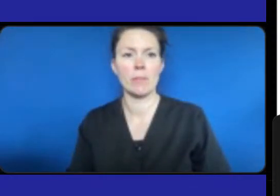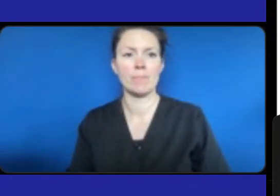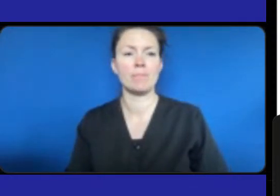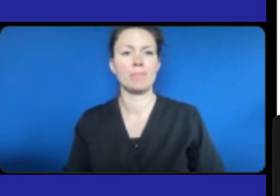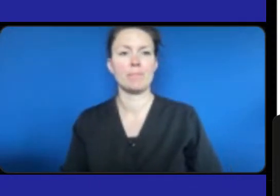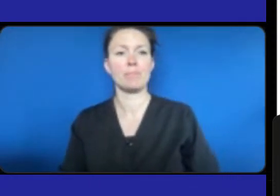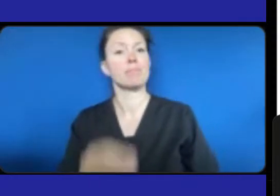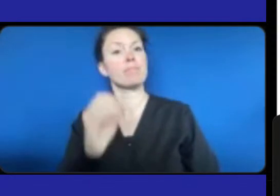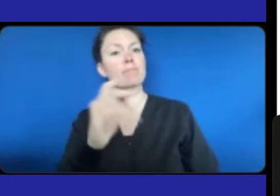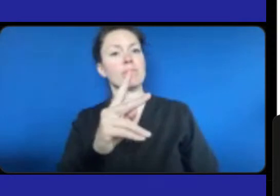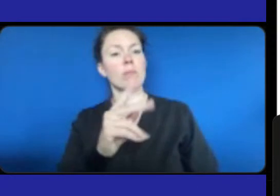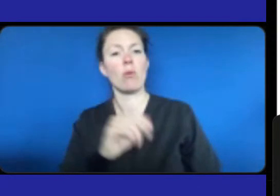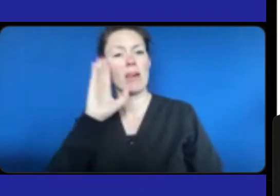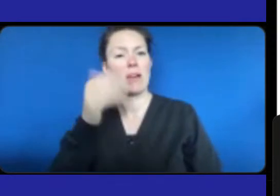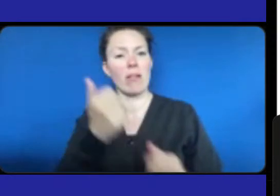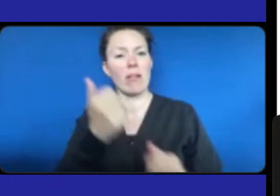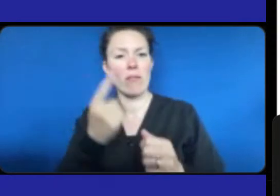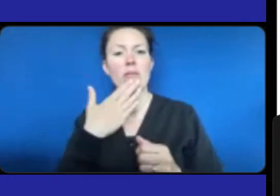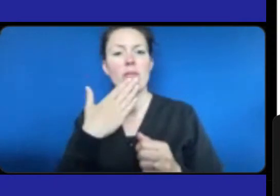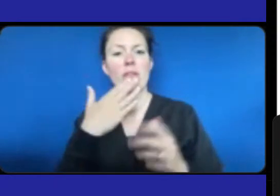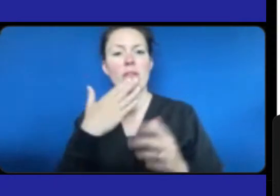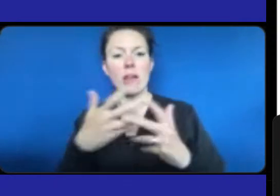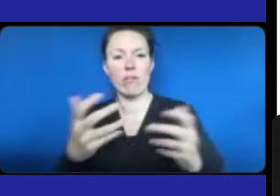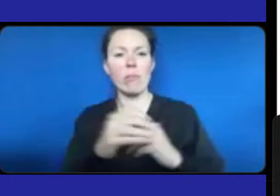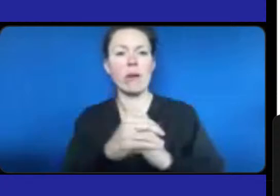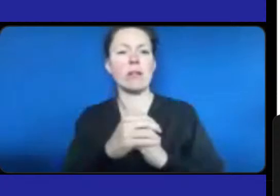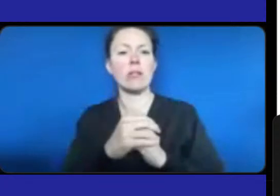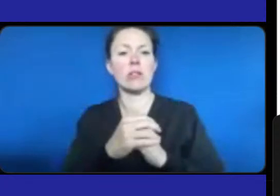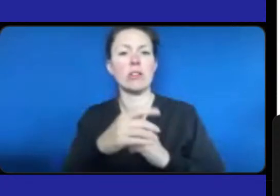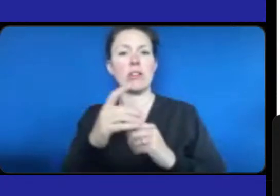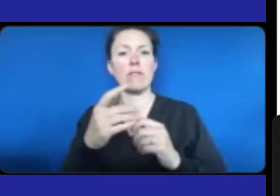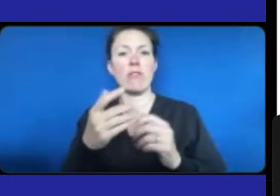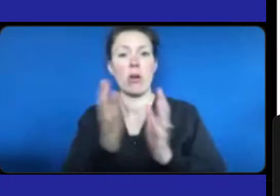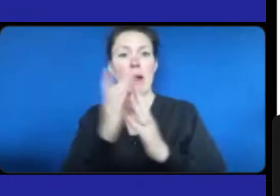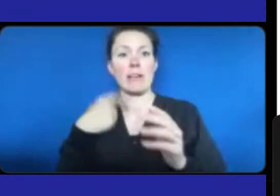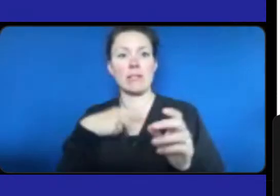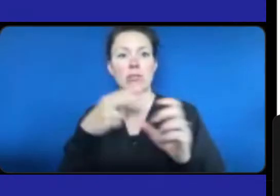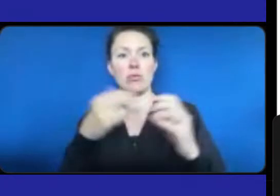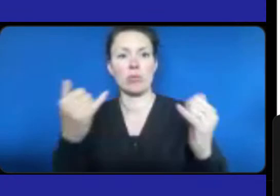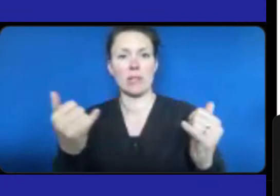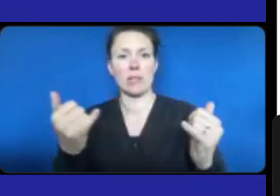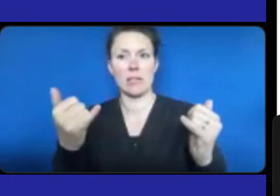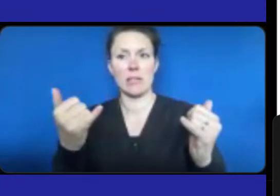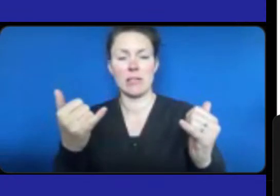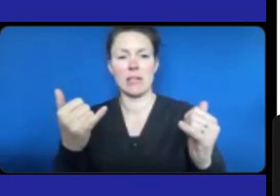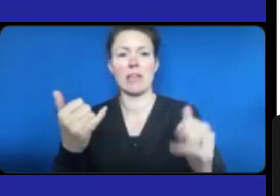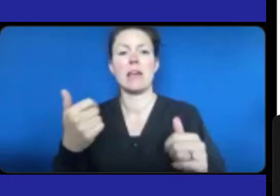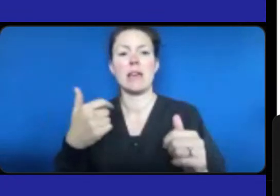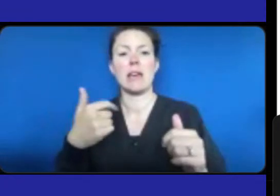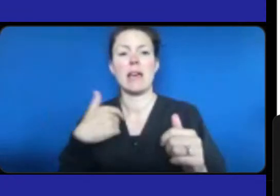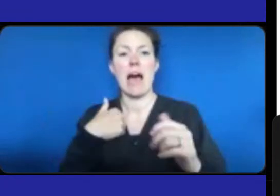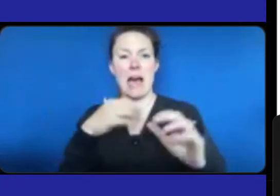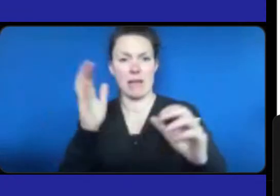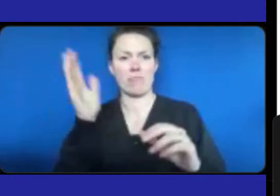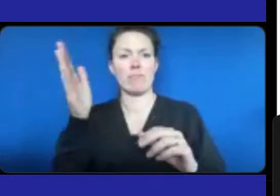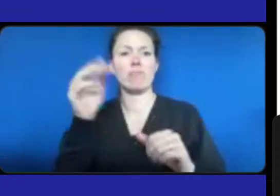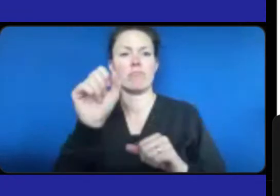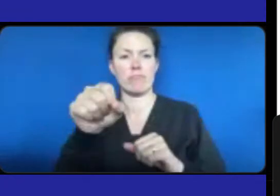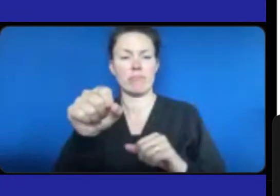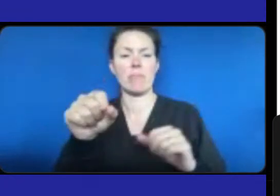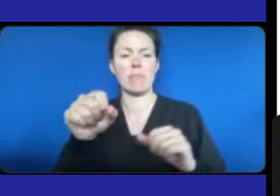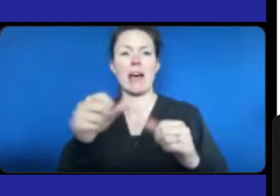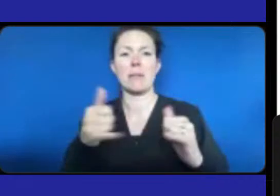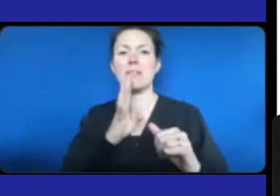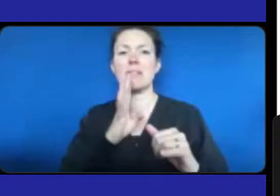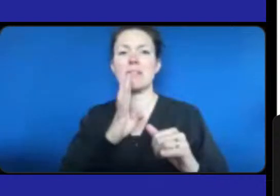Okay. Hello, everyone. Thank you very much for having us here today. Though I am doing the presentation, I am speaking on